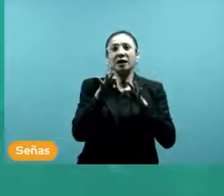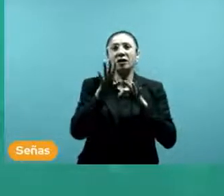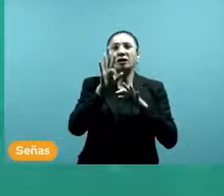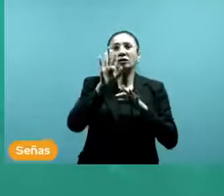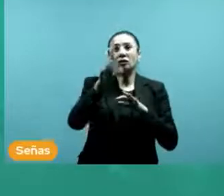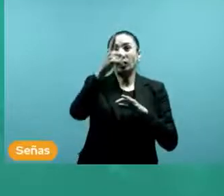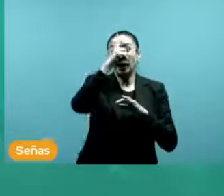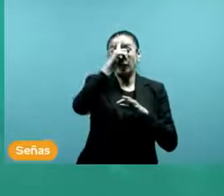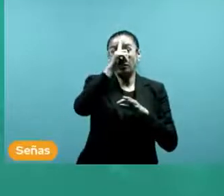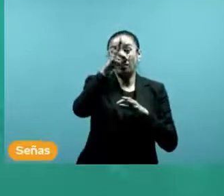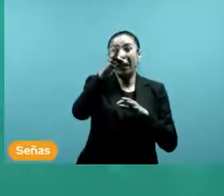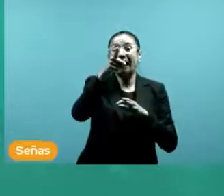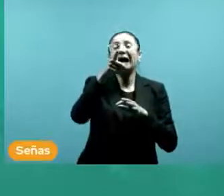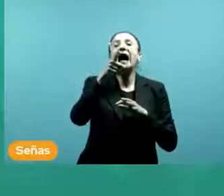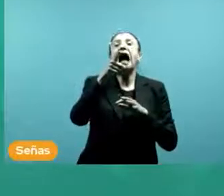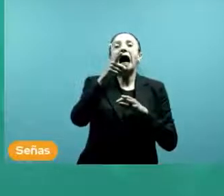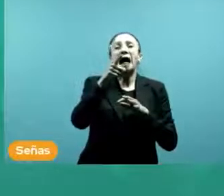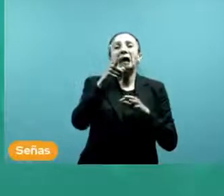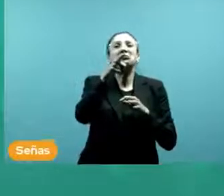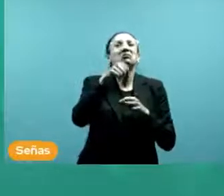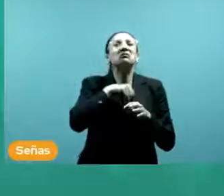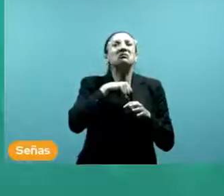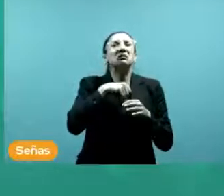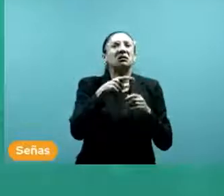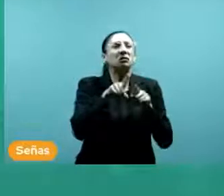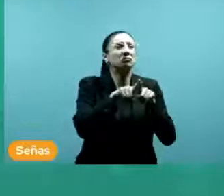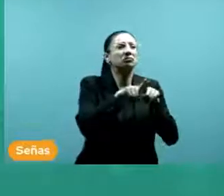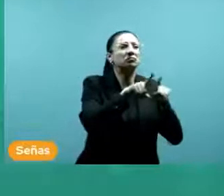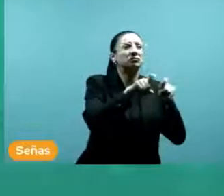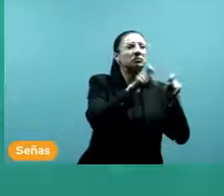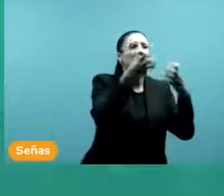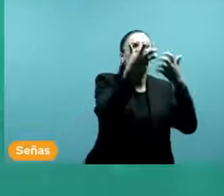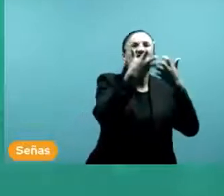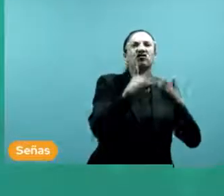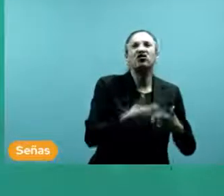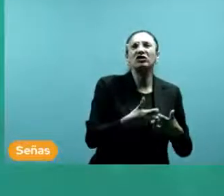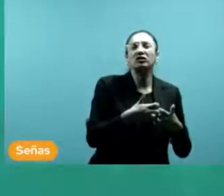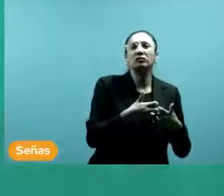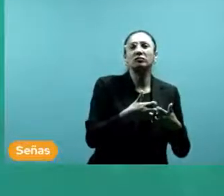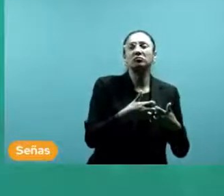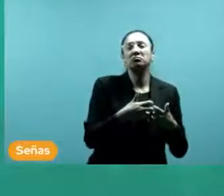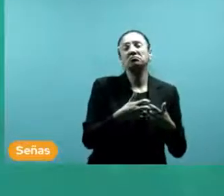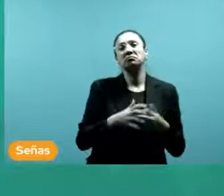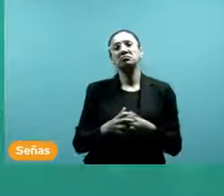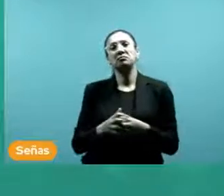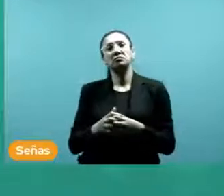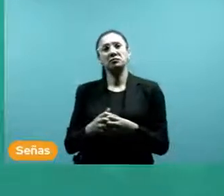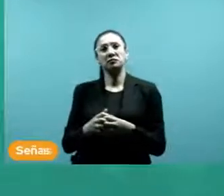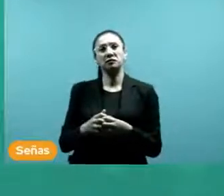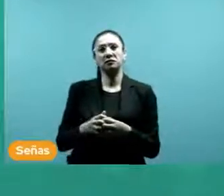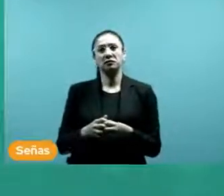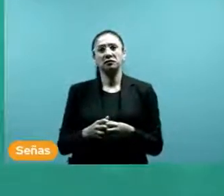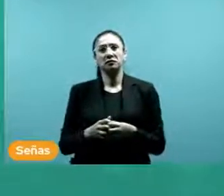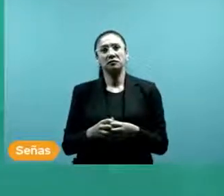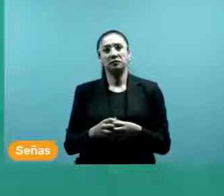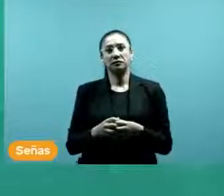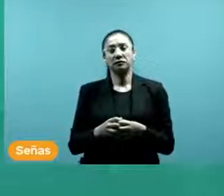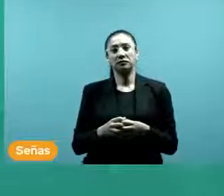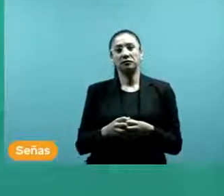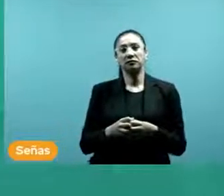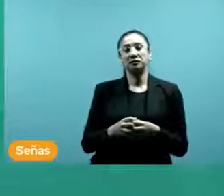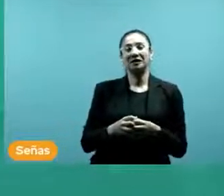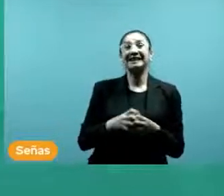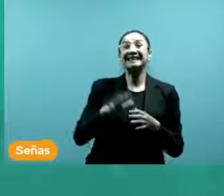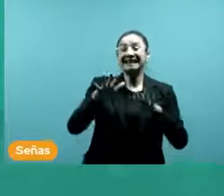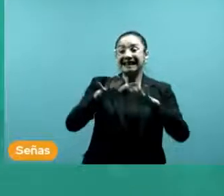camp for tens of thousands of prisoners, para cientos de prisioneros. And extermination camp where people un campo